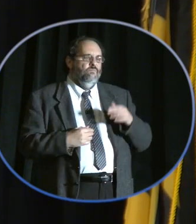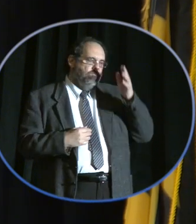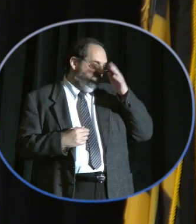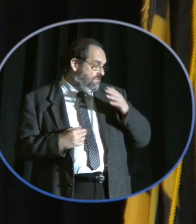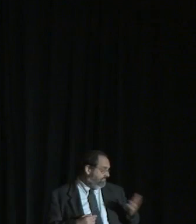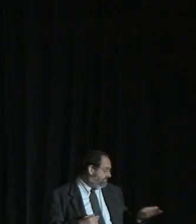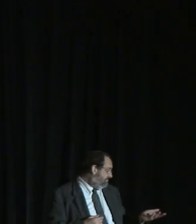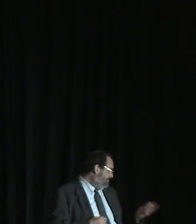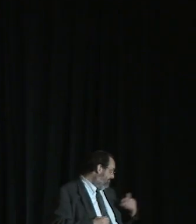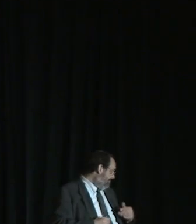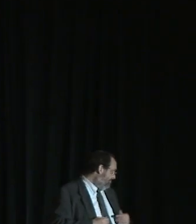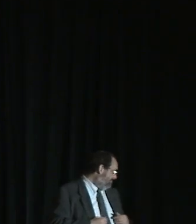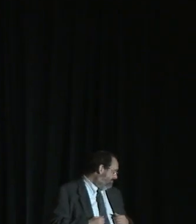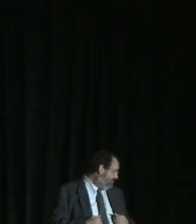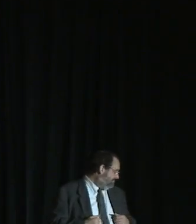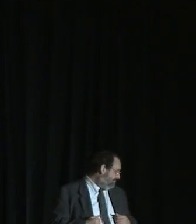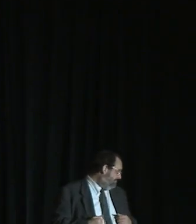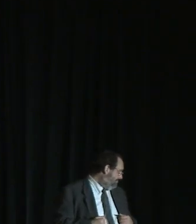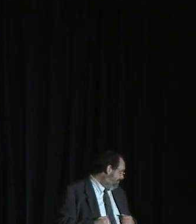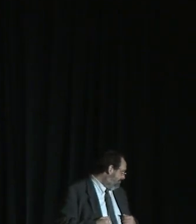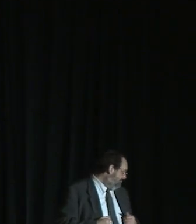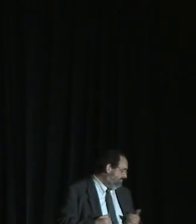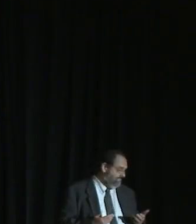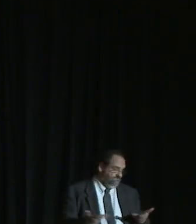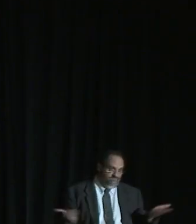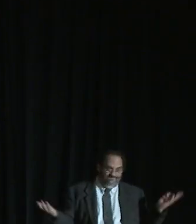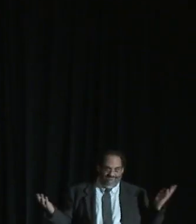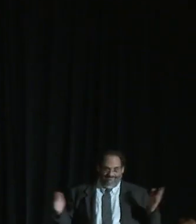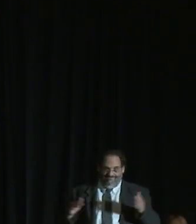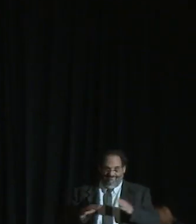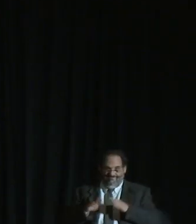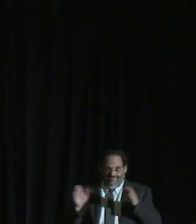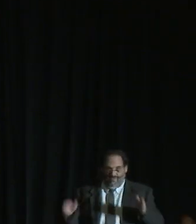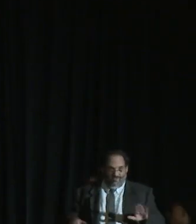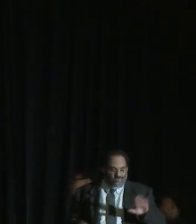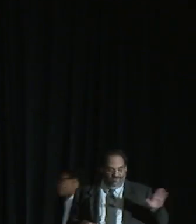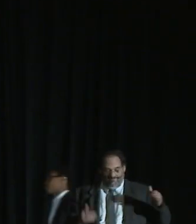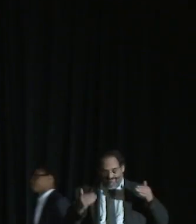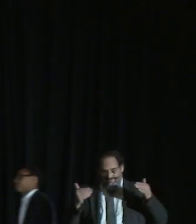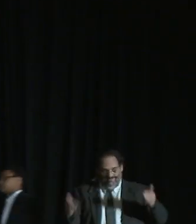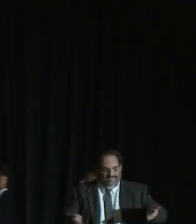Are you ready? The podium is yours.